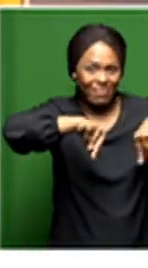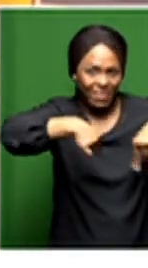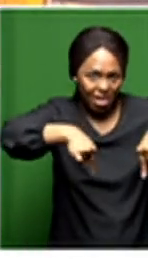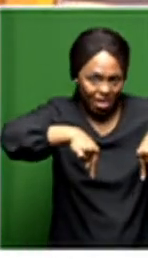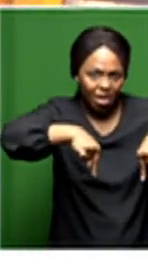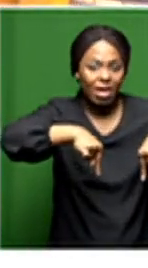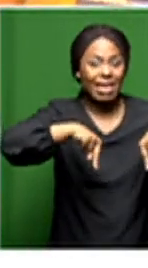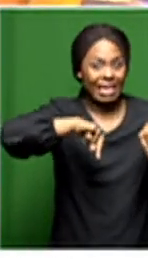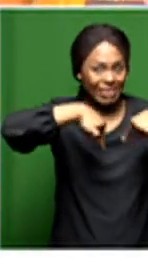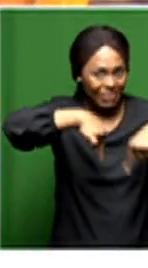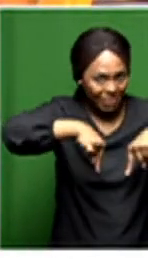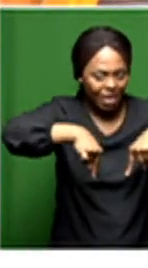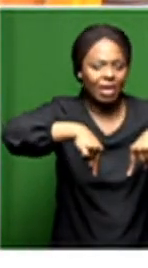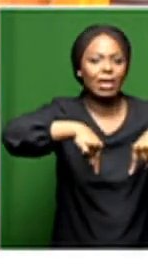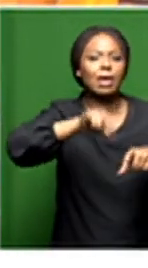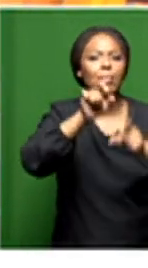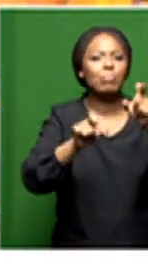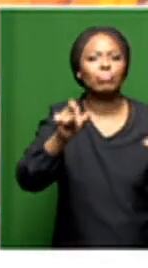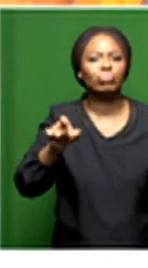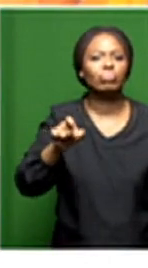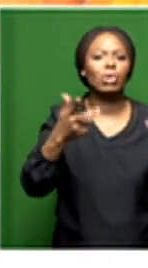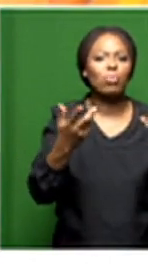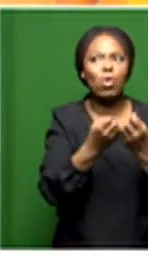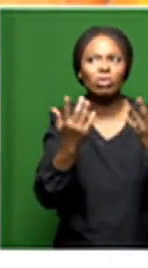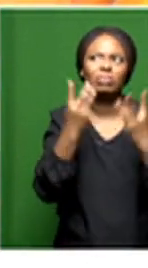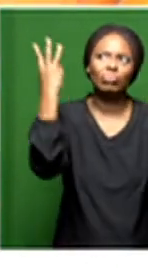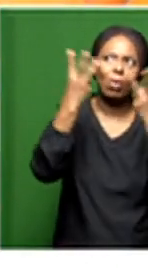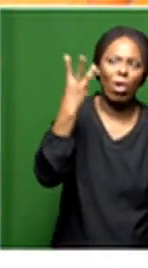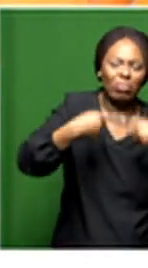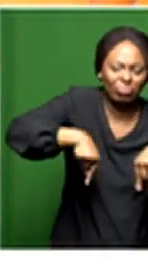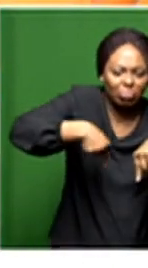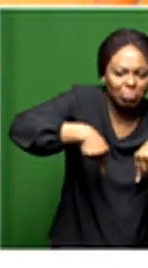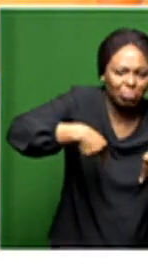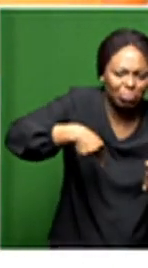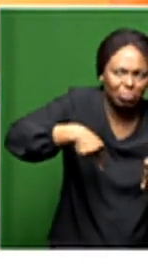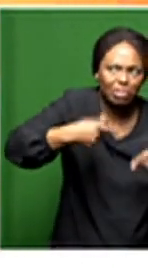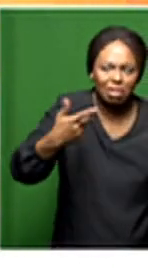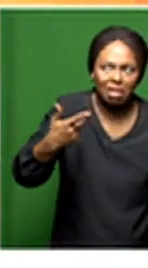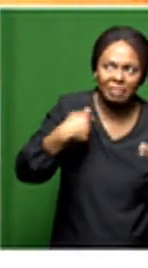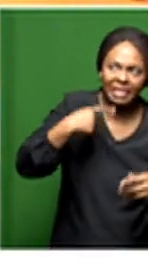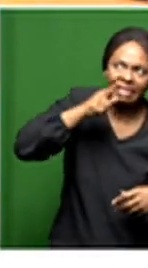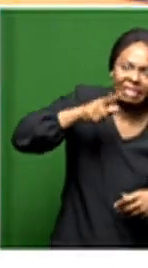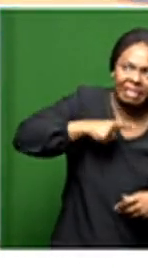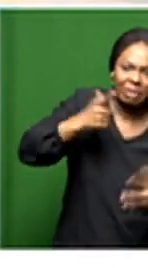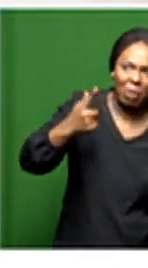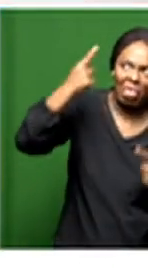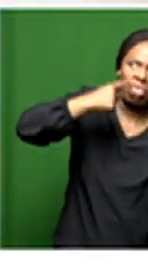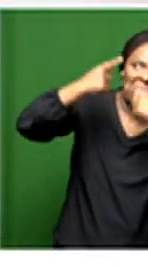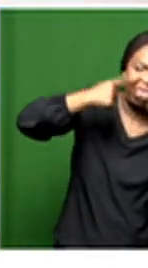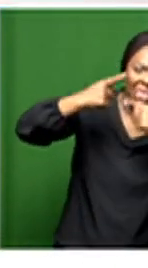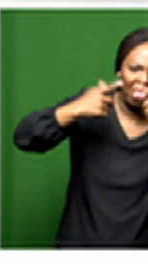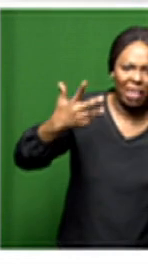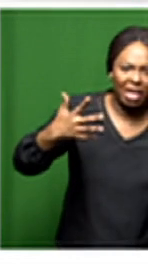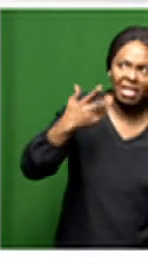it comes to fear. People are afraid of what other people are going to think. People are afraid of what other people are going to say about them. People are afraid